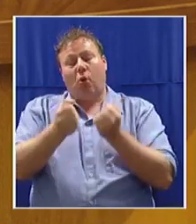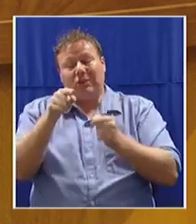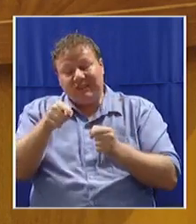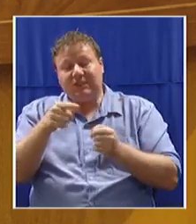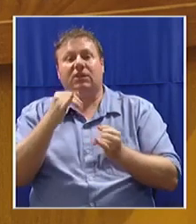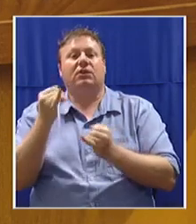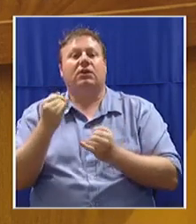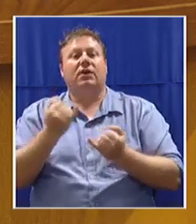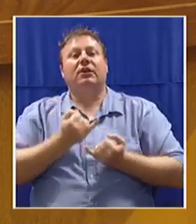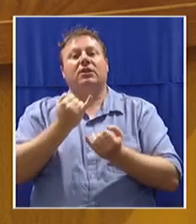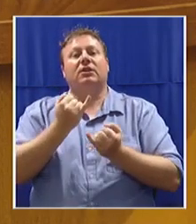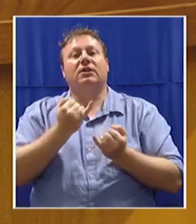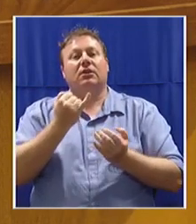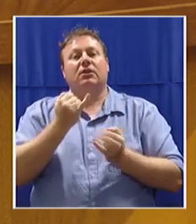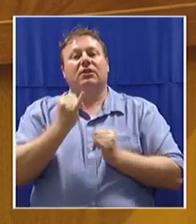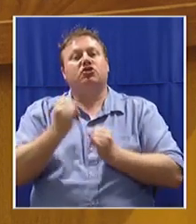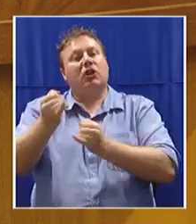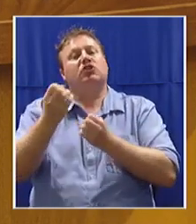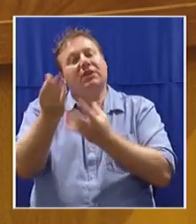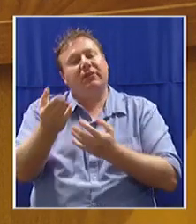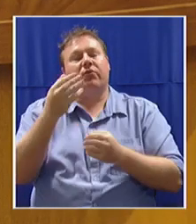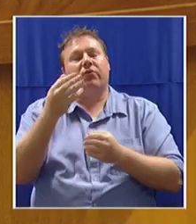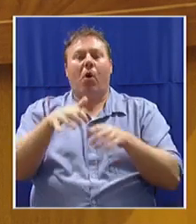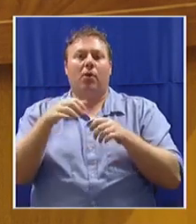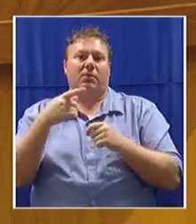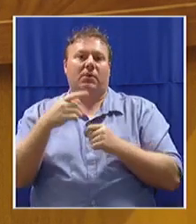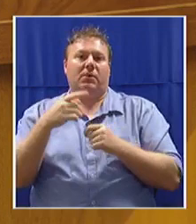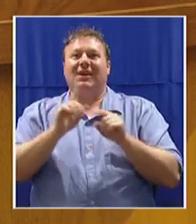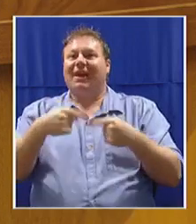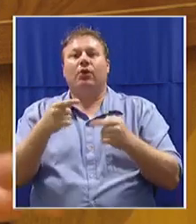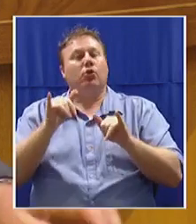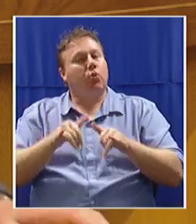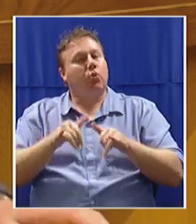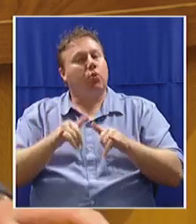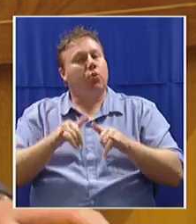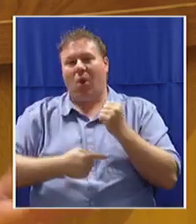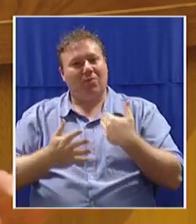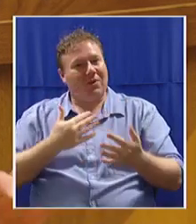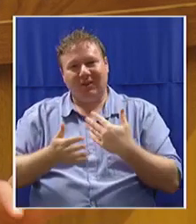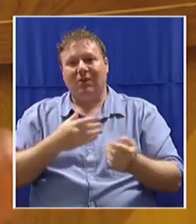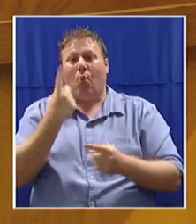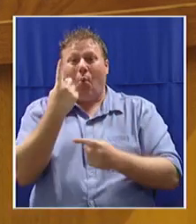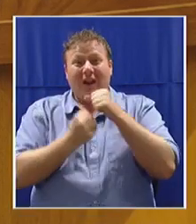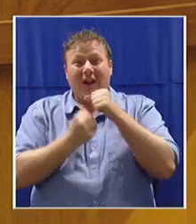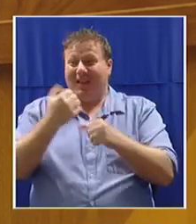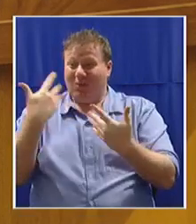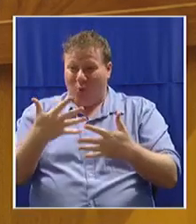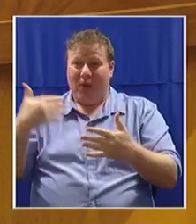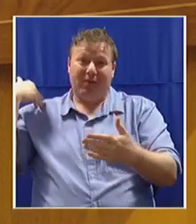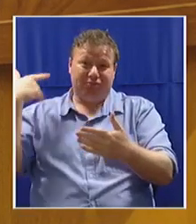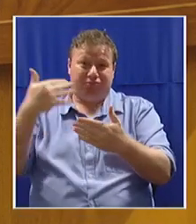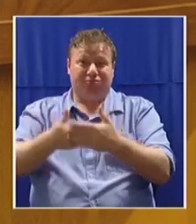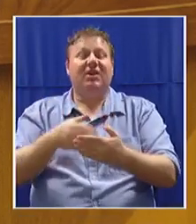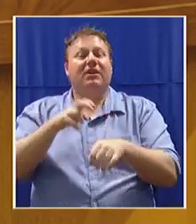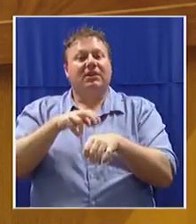We cannot wait till the last minute. There's already more than a year's passed since this legislation has been passed. So we need to be